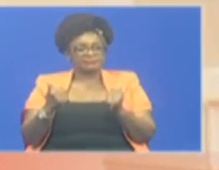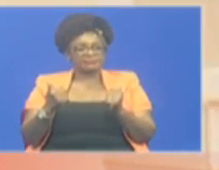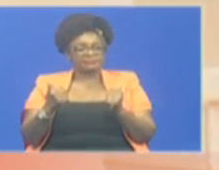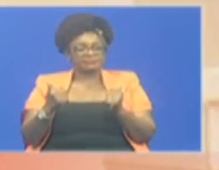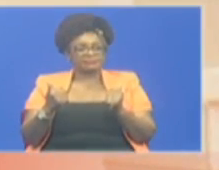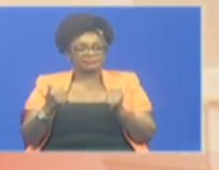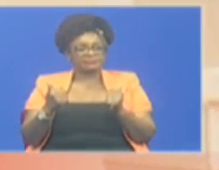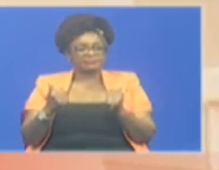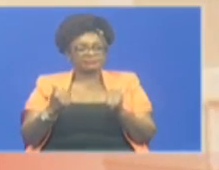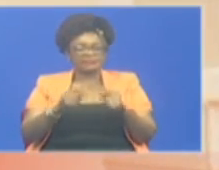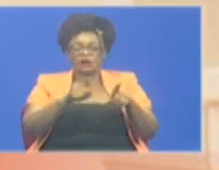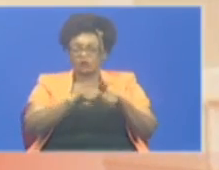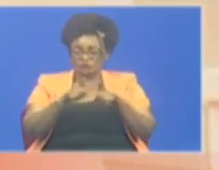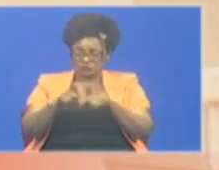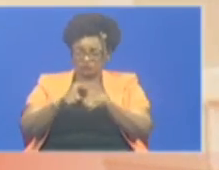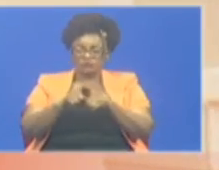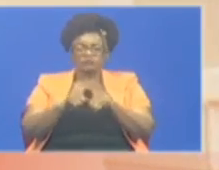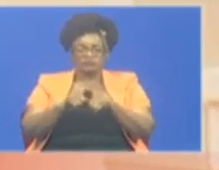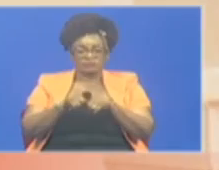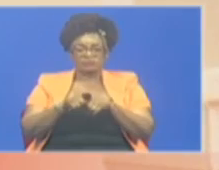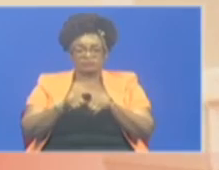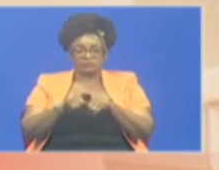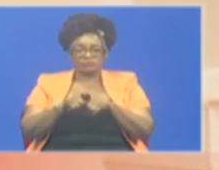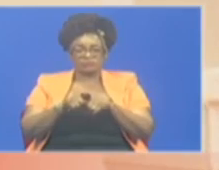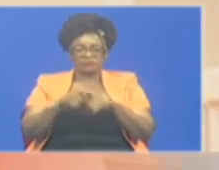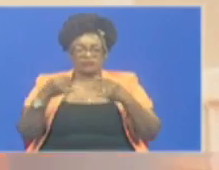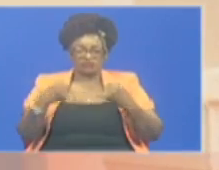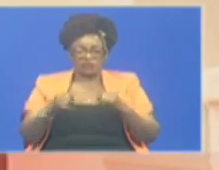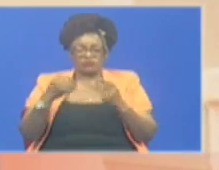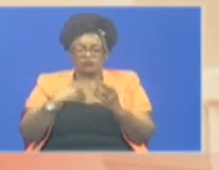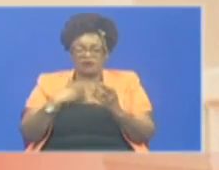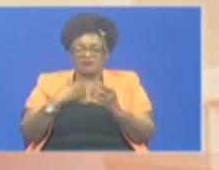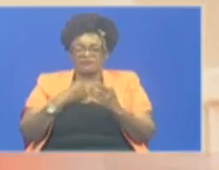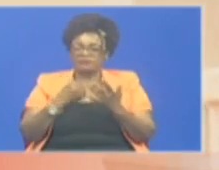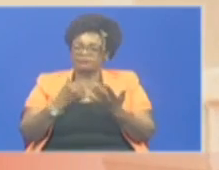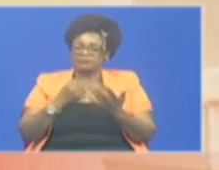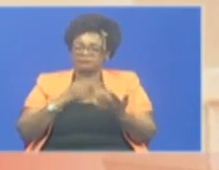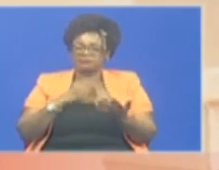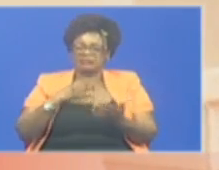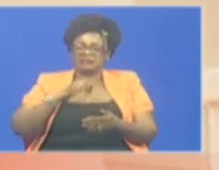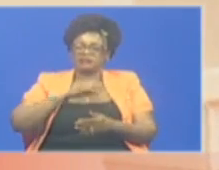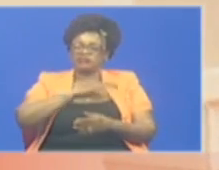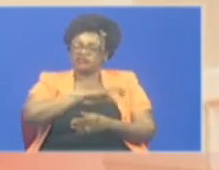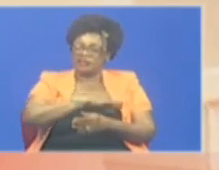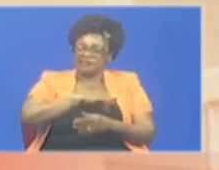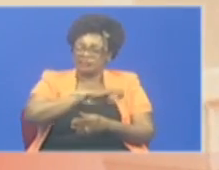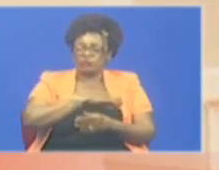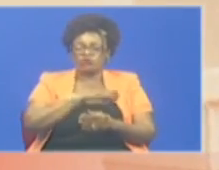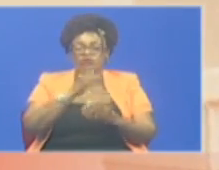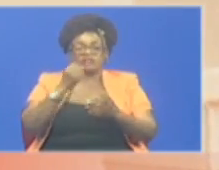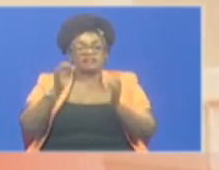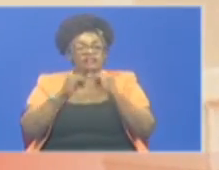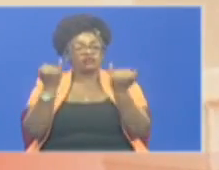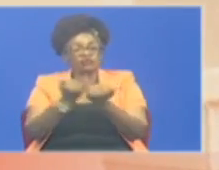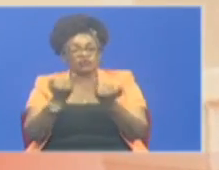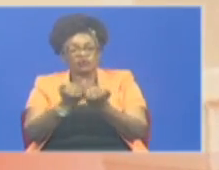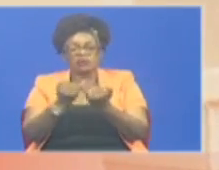I also look forward to development partners and charitable institutions, as well as individuals,